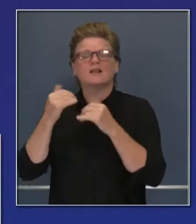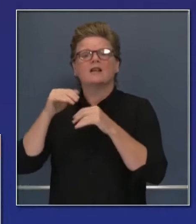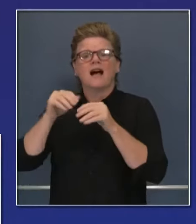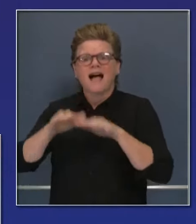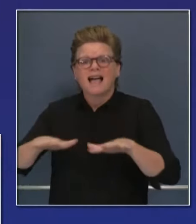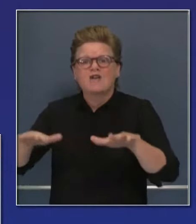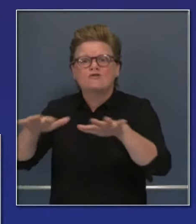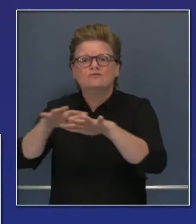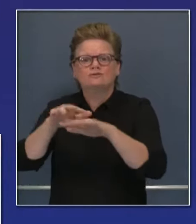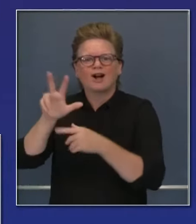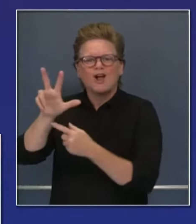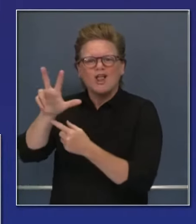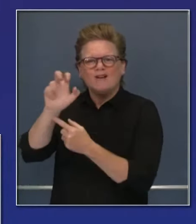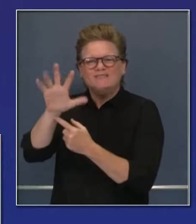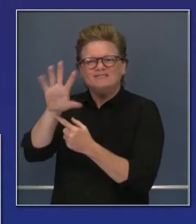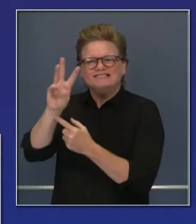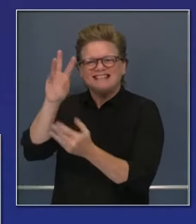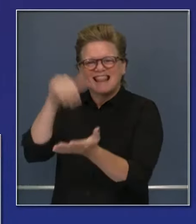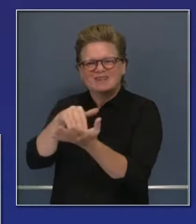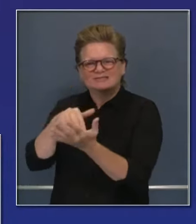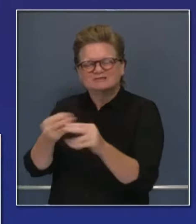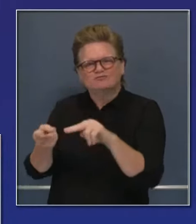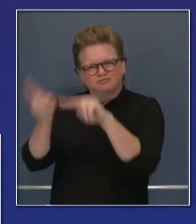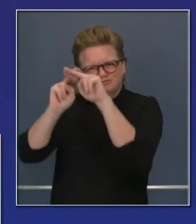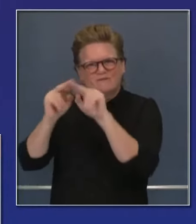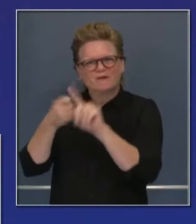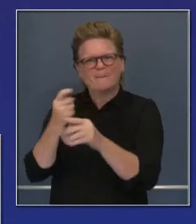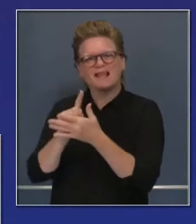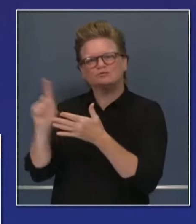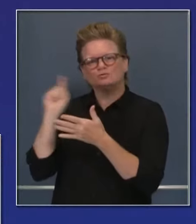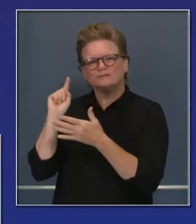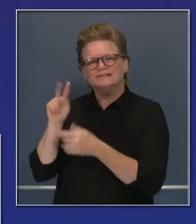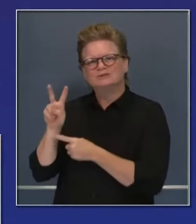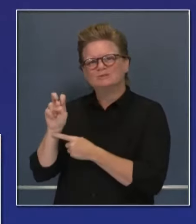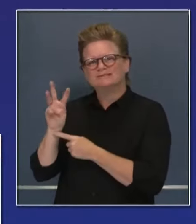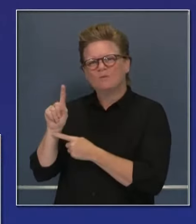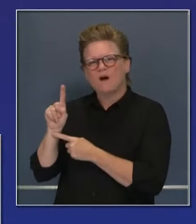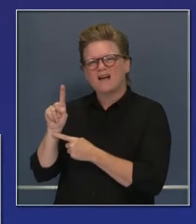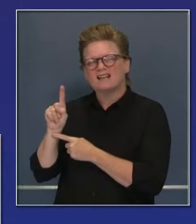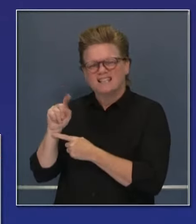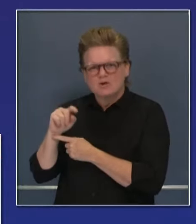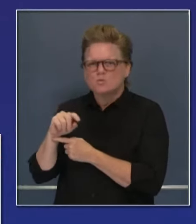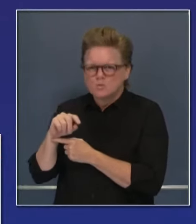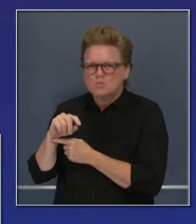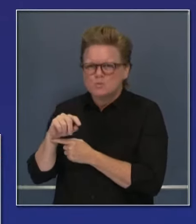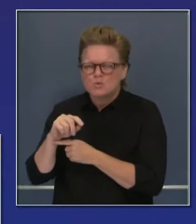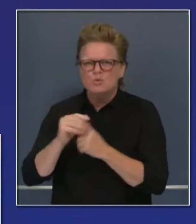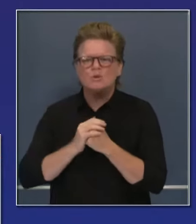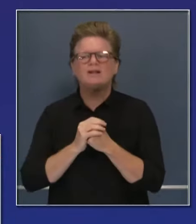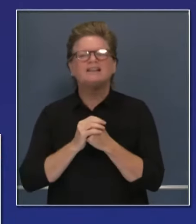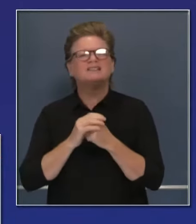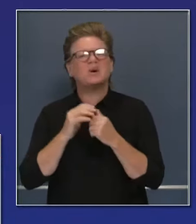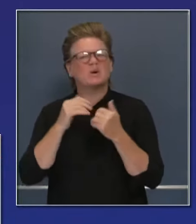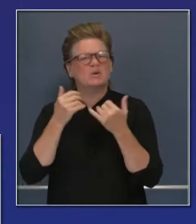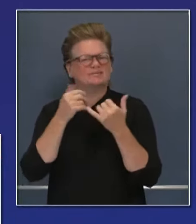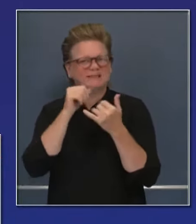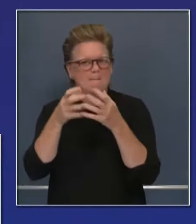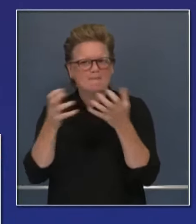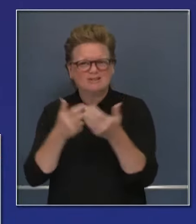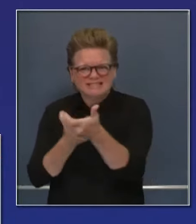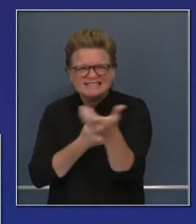modestly improved in terms of the total containment. You see there at 24%. I want to just update you as